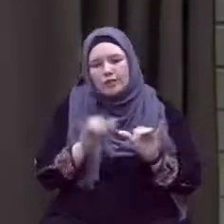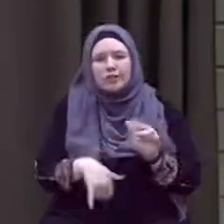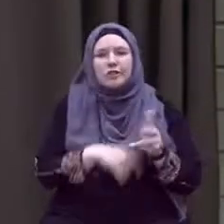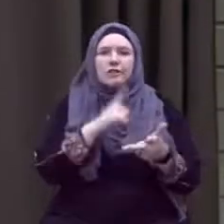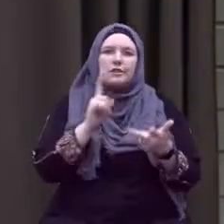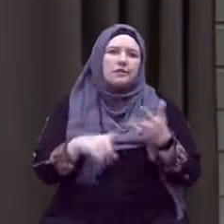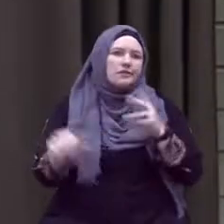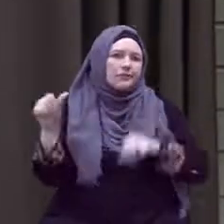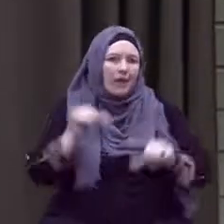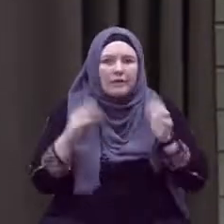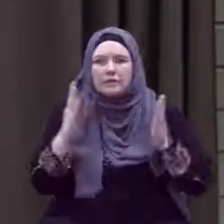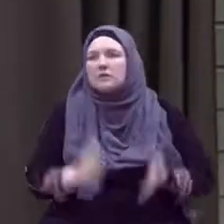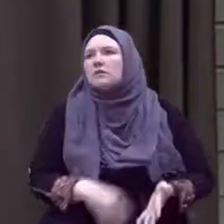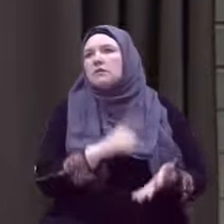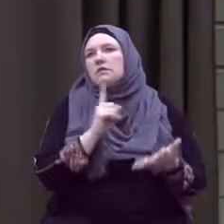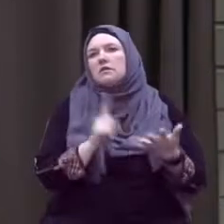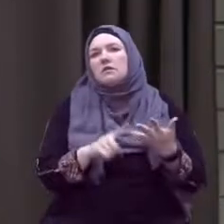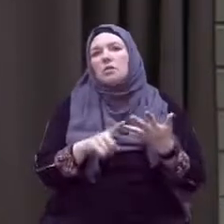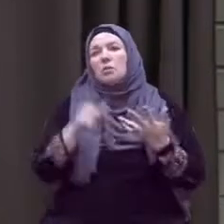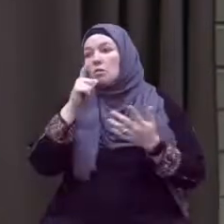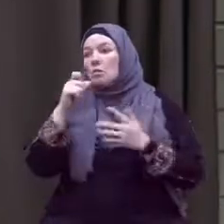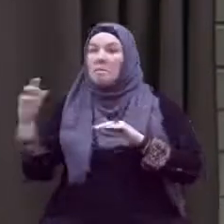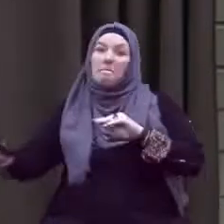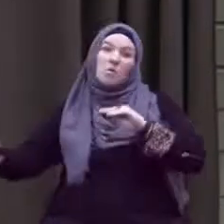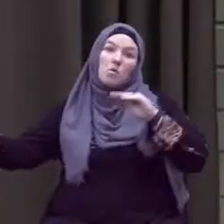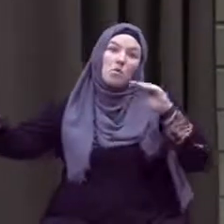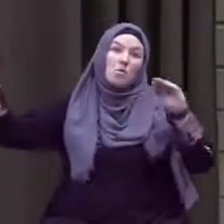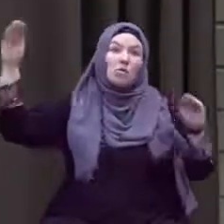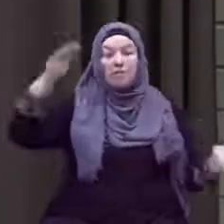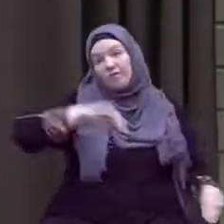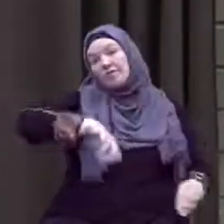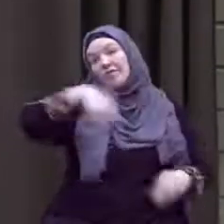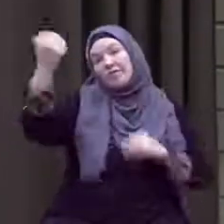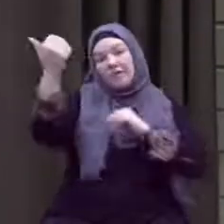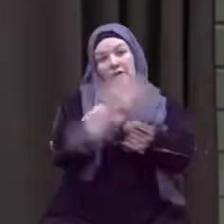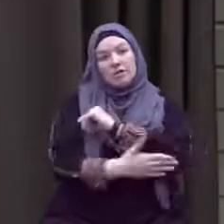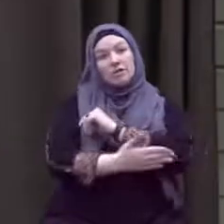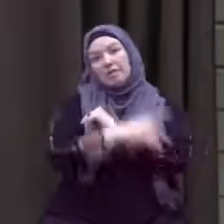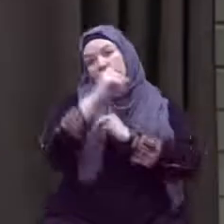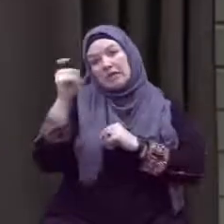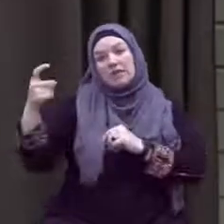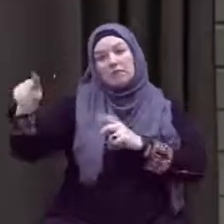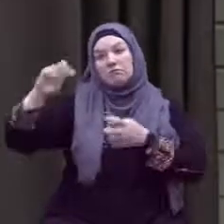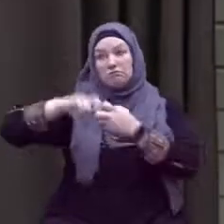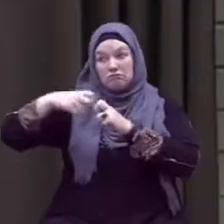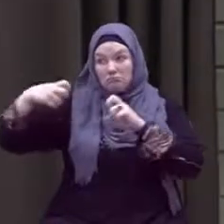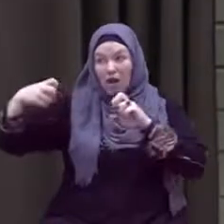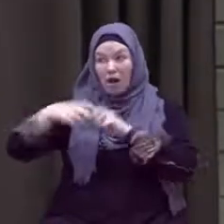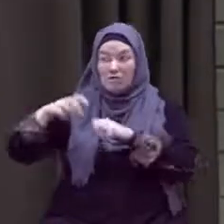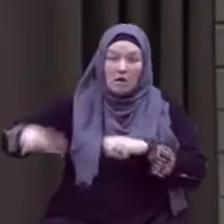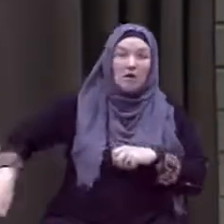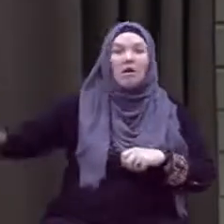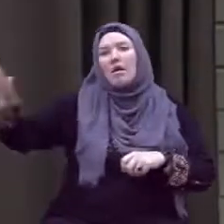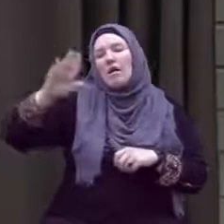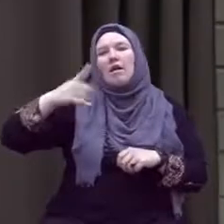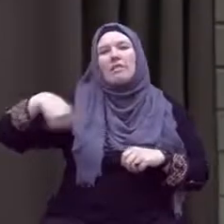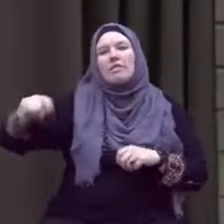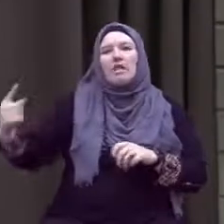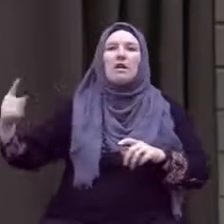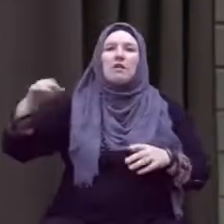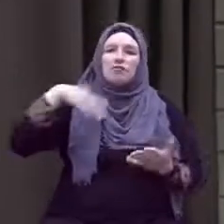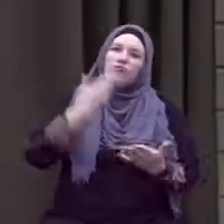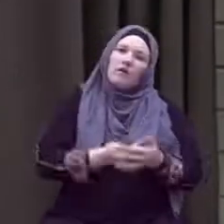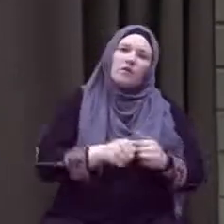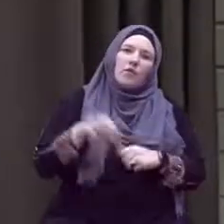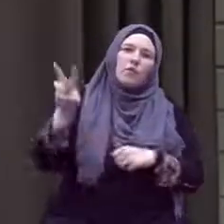and scientists who migrated from our countries because of these despotic regimes, they landed in